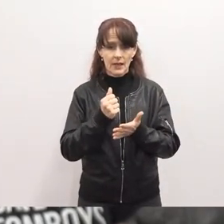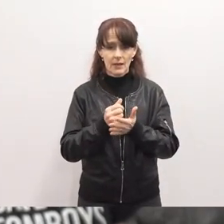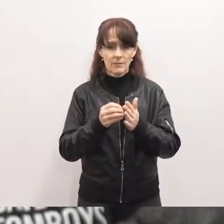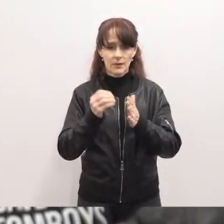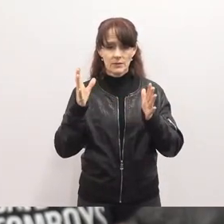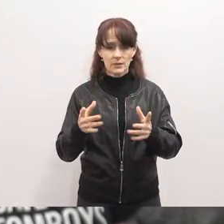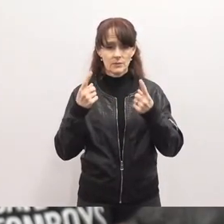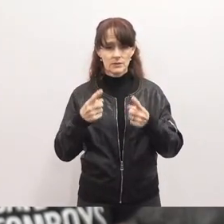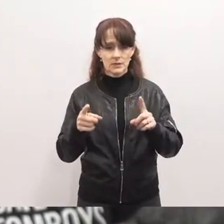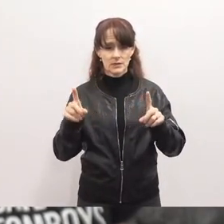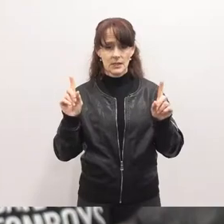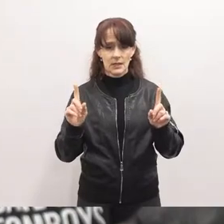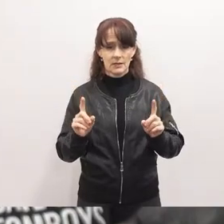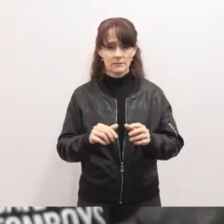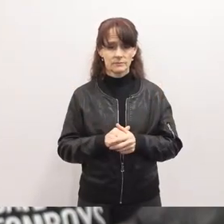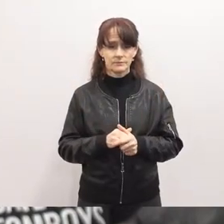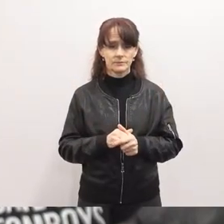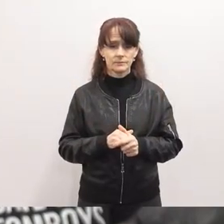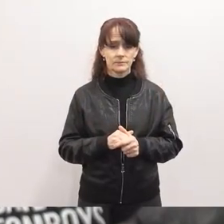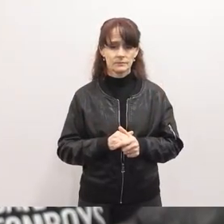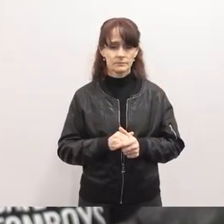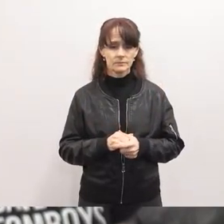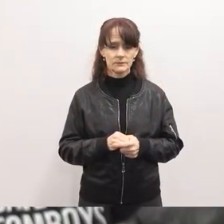students succeed.